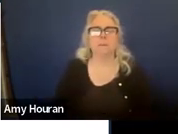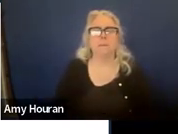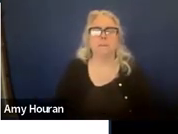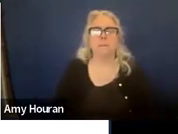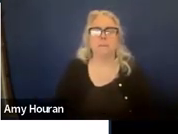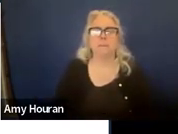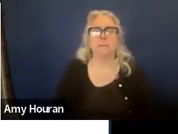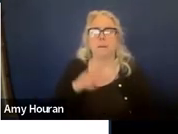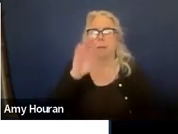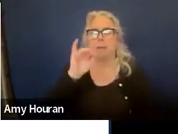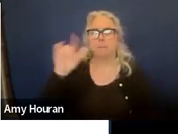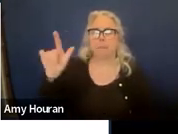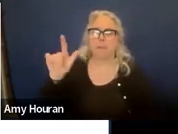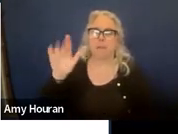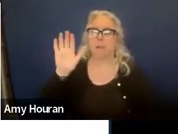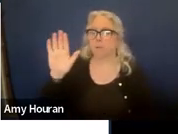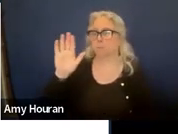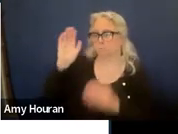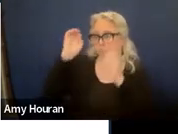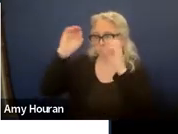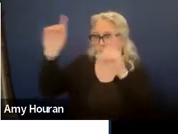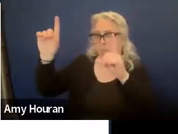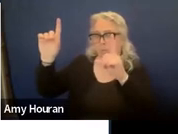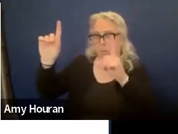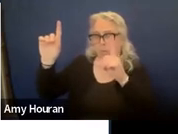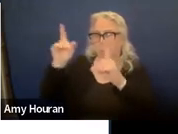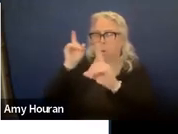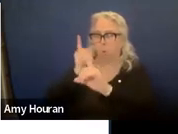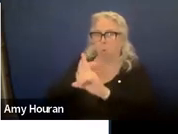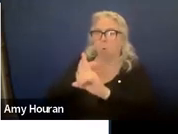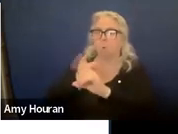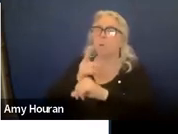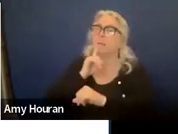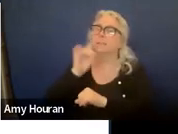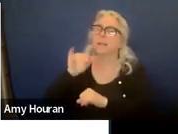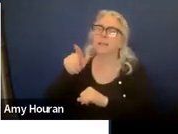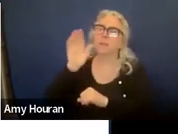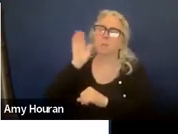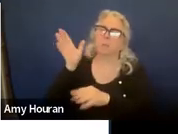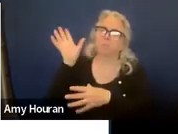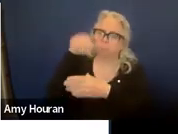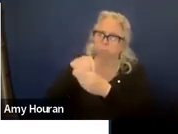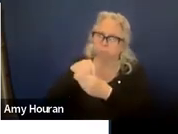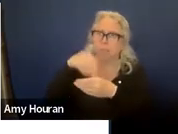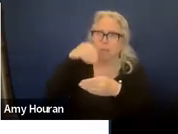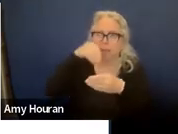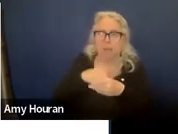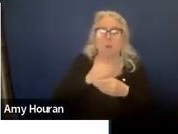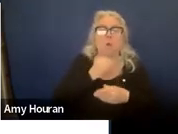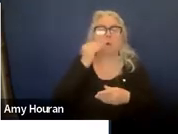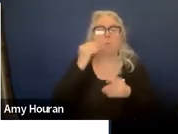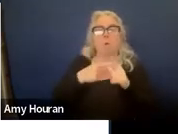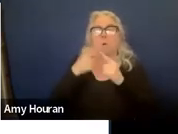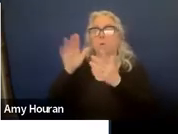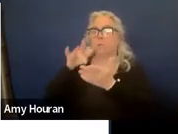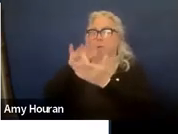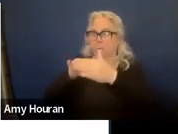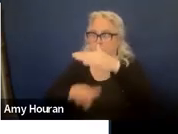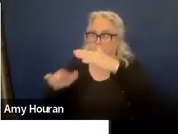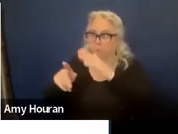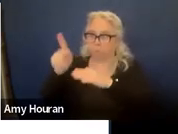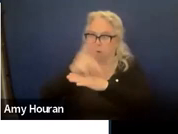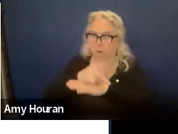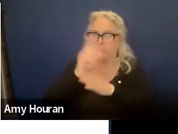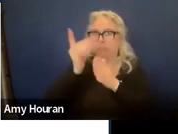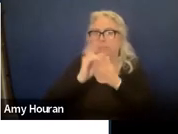So Bill's education goal is that he will participate in an in-home or center-based program designed to